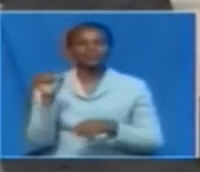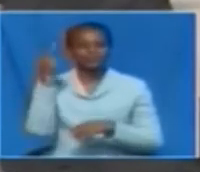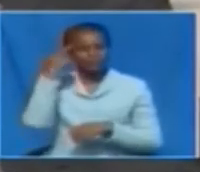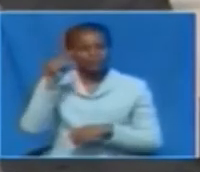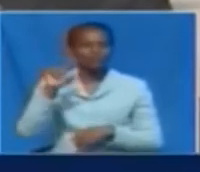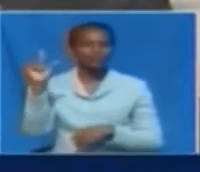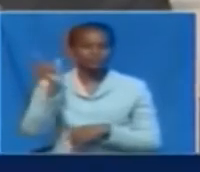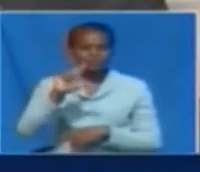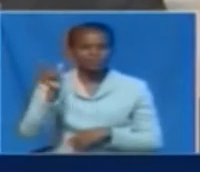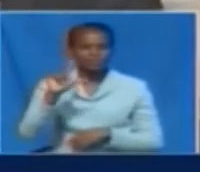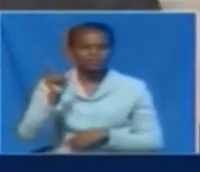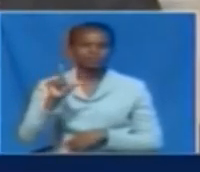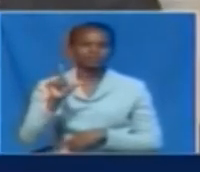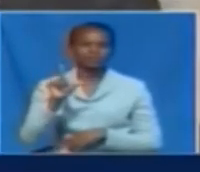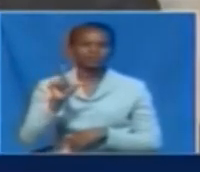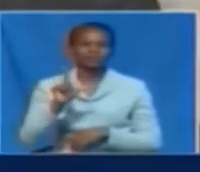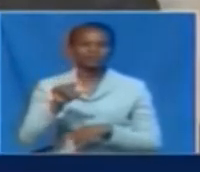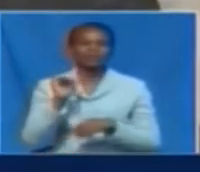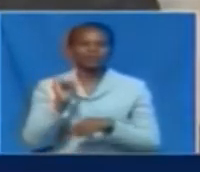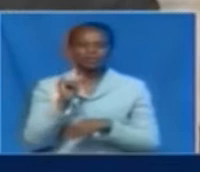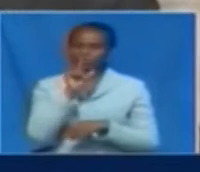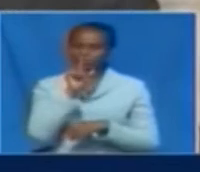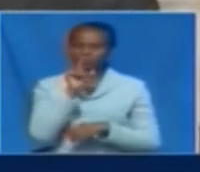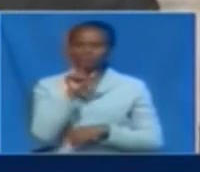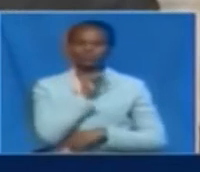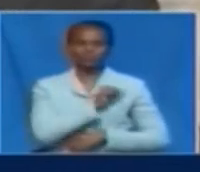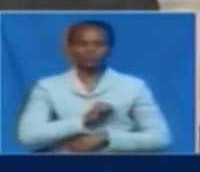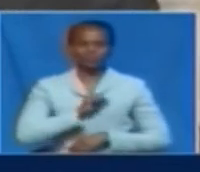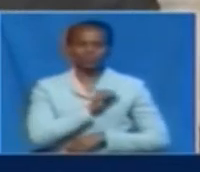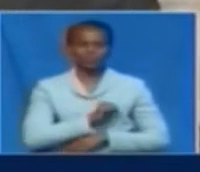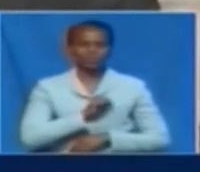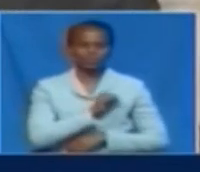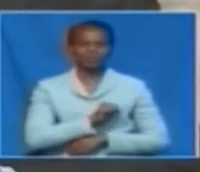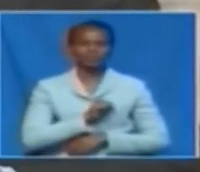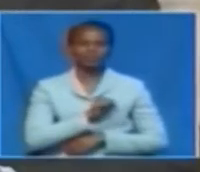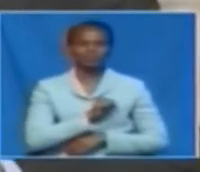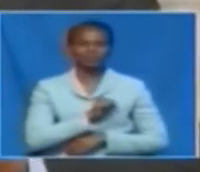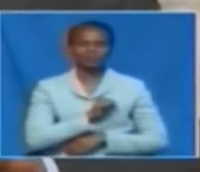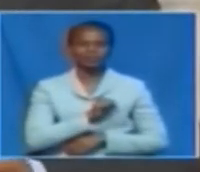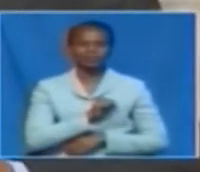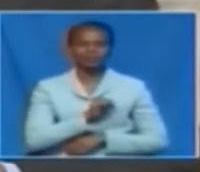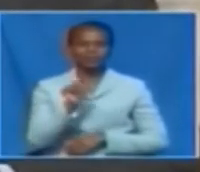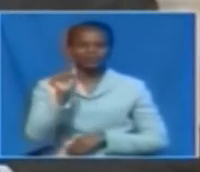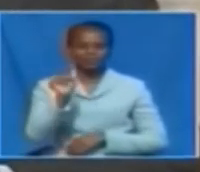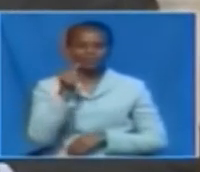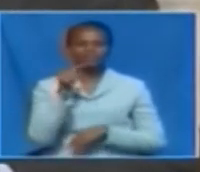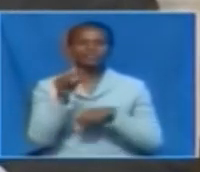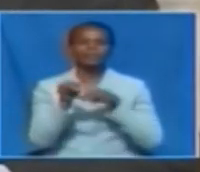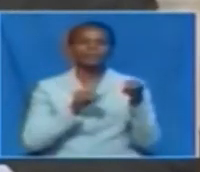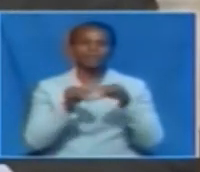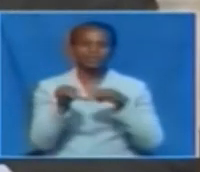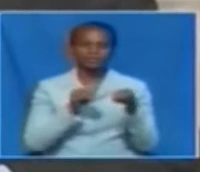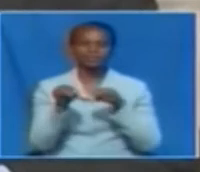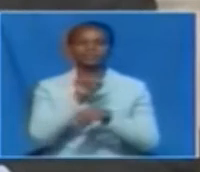for Multi-Party Democracy, to offer our deepest condolences to, first of all, to the management of Zambia